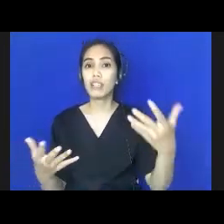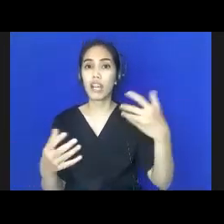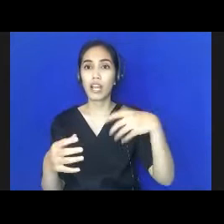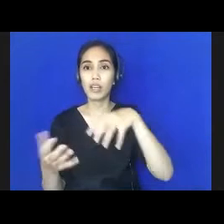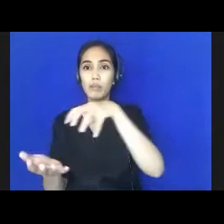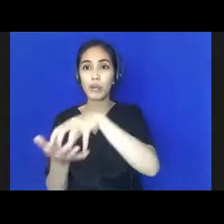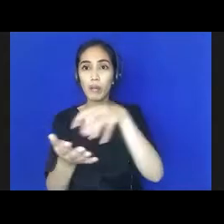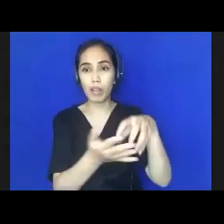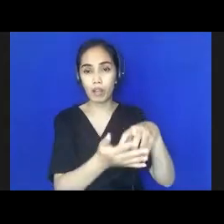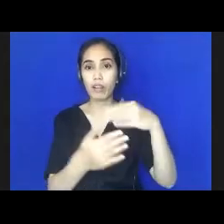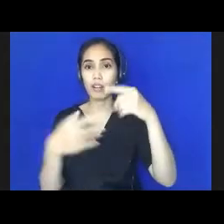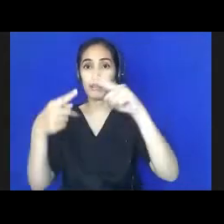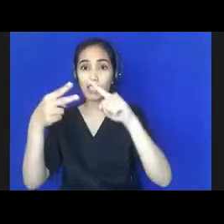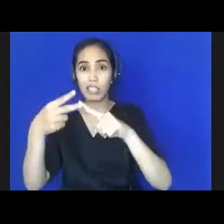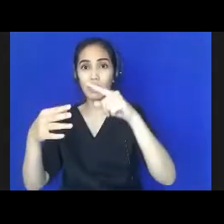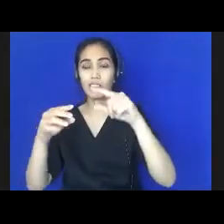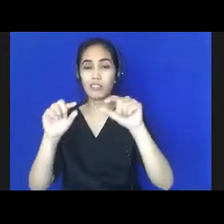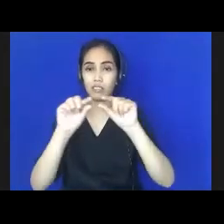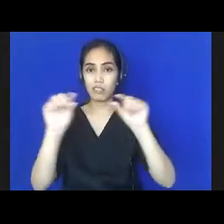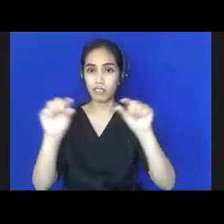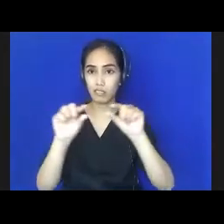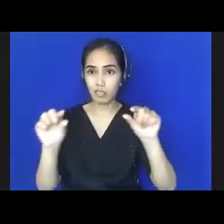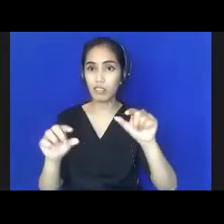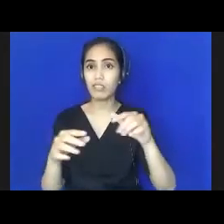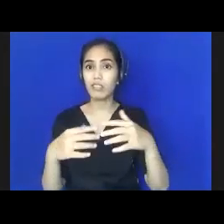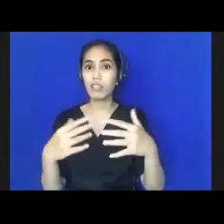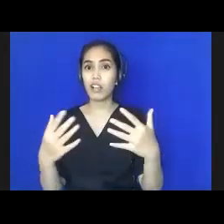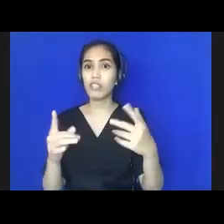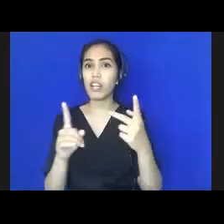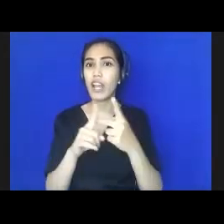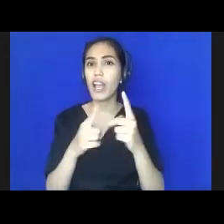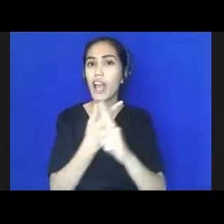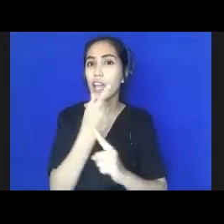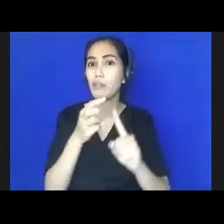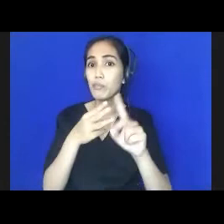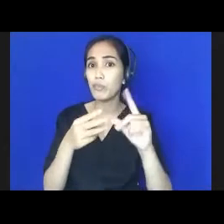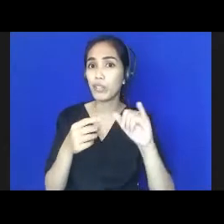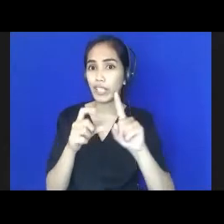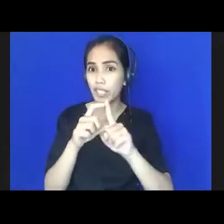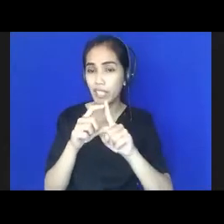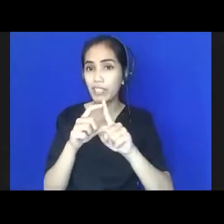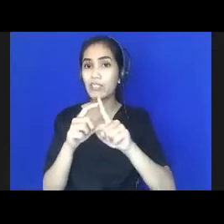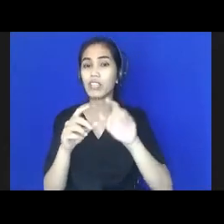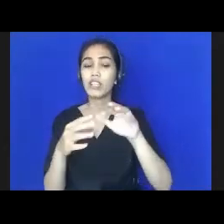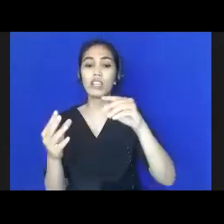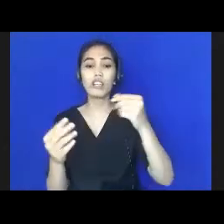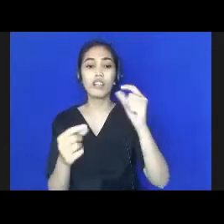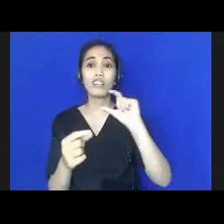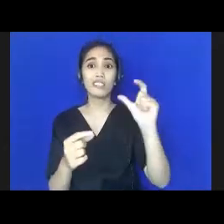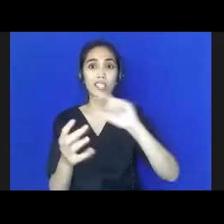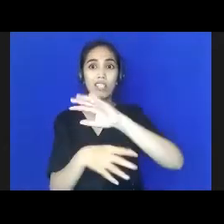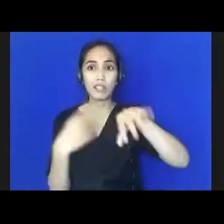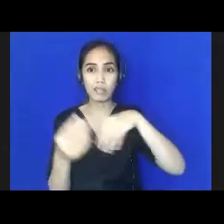by BISA, were a kind of hybrid teaching learning, a mixture of online and